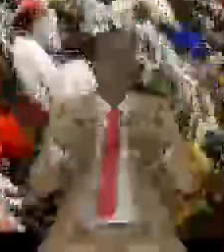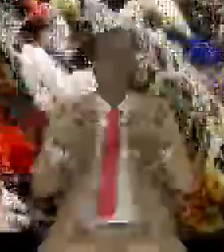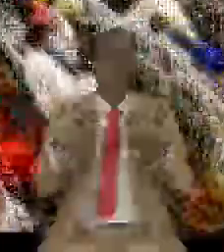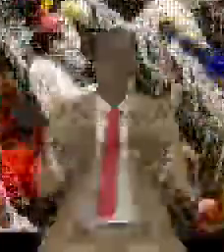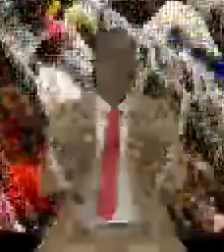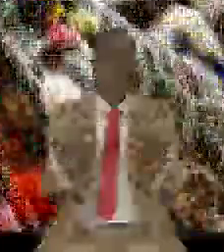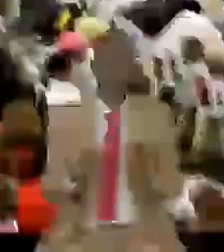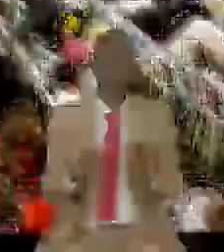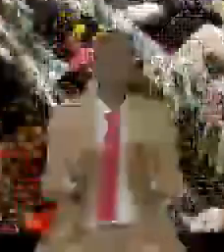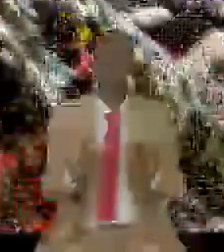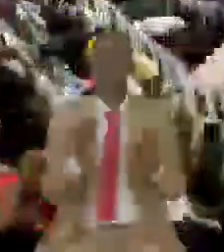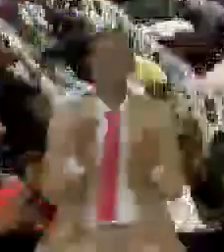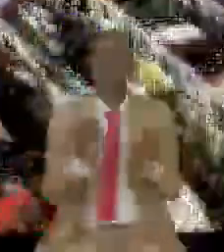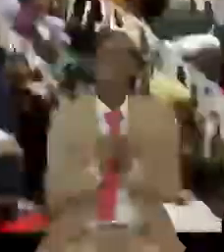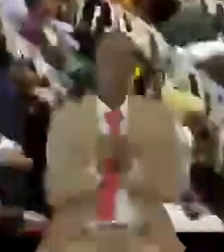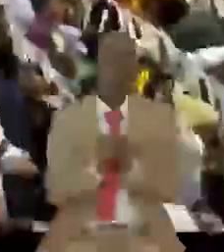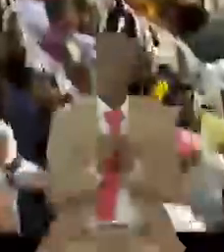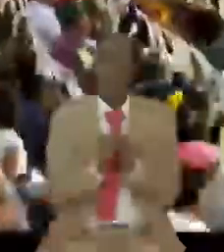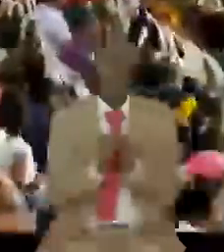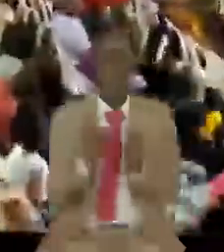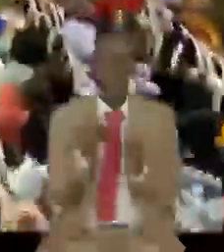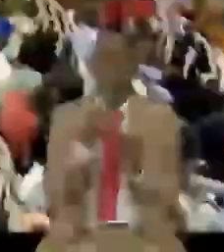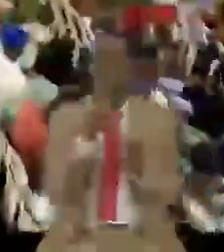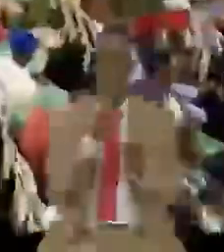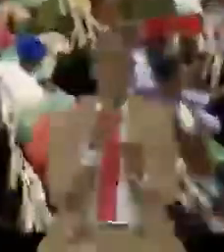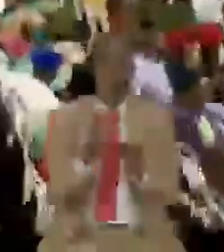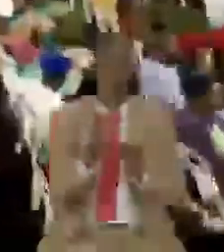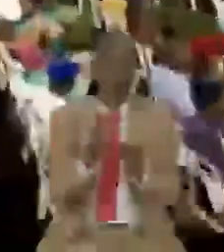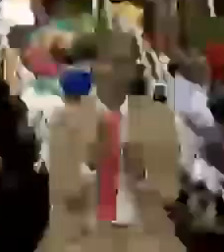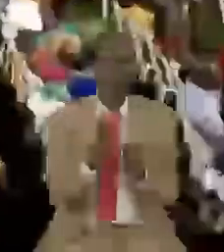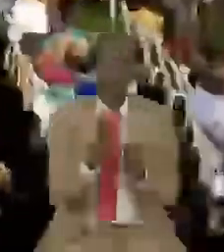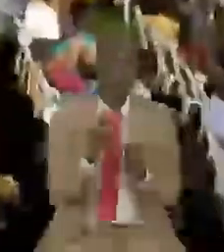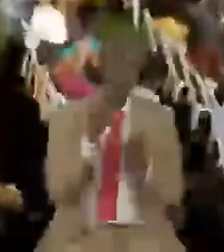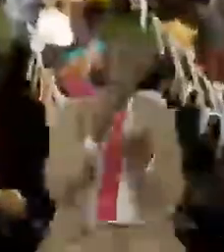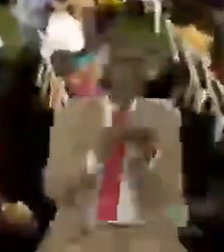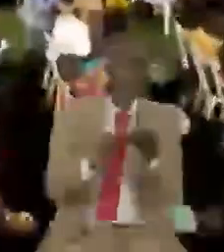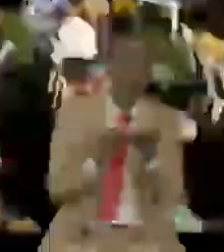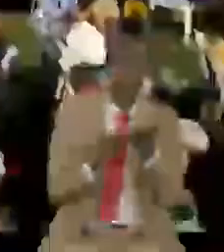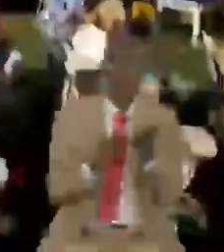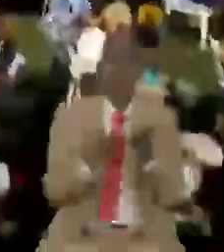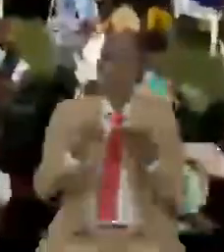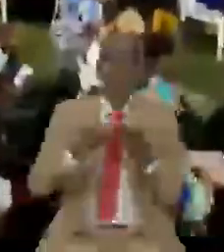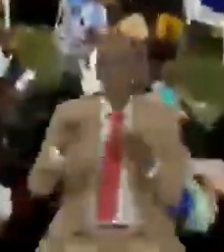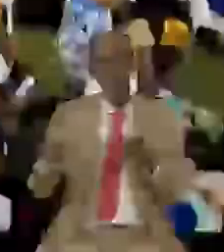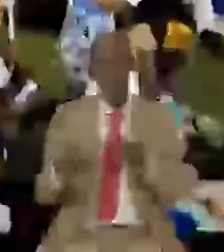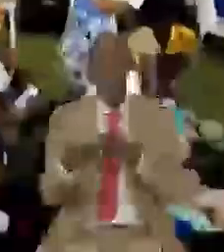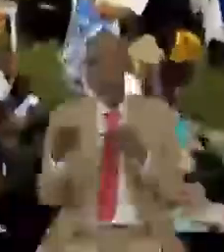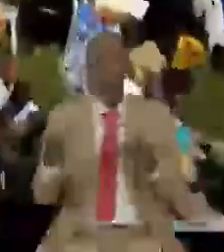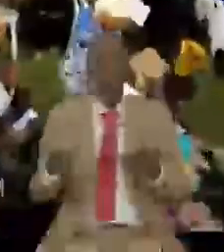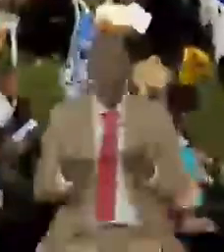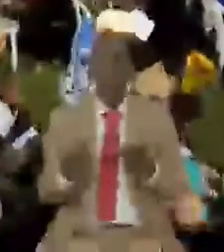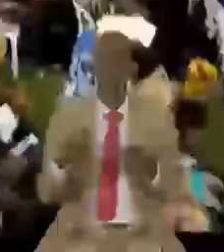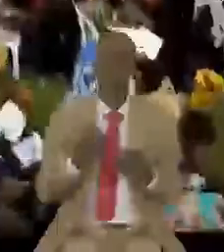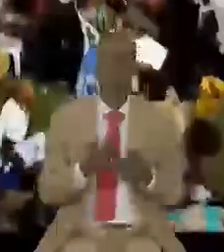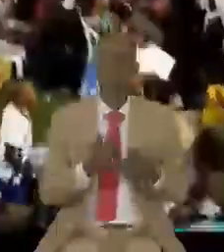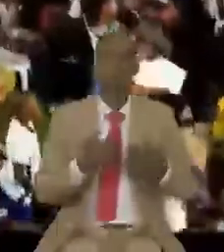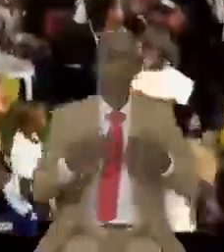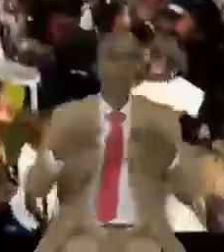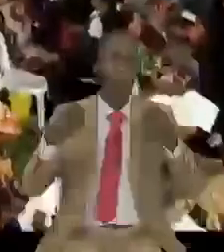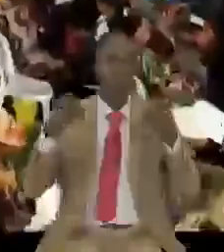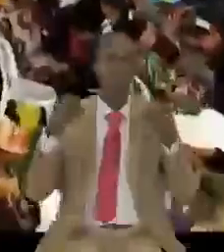with the cluster they gave to you, go to the next cluster. We have a lot of souls to be